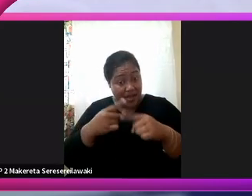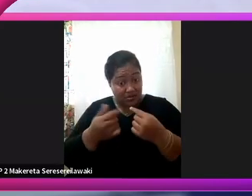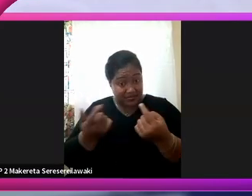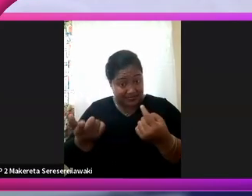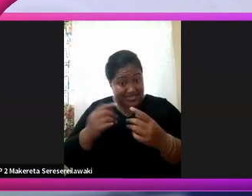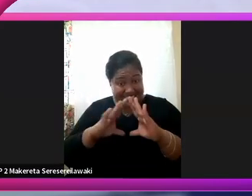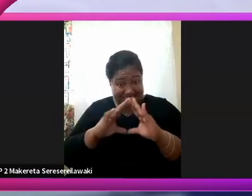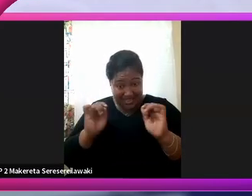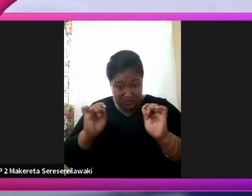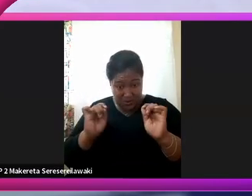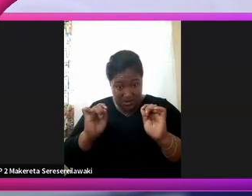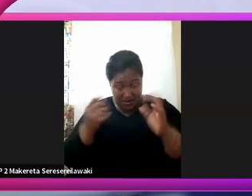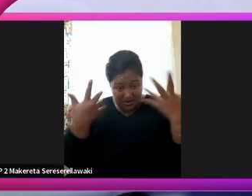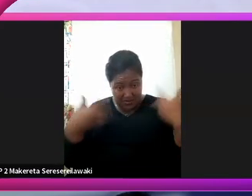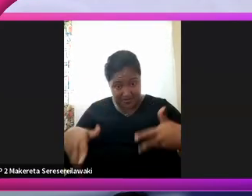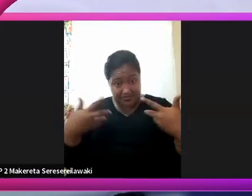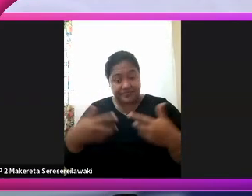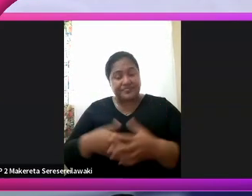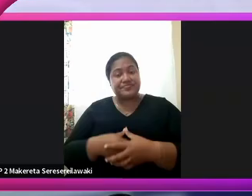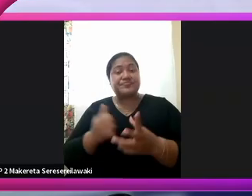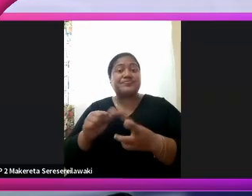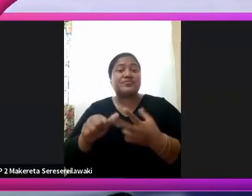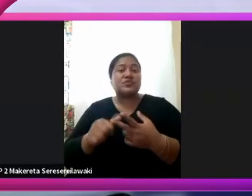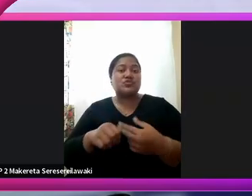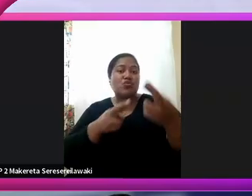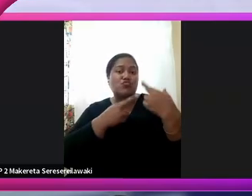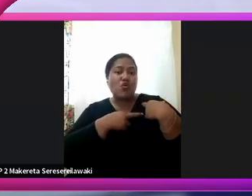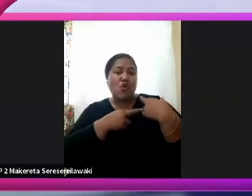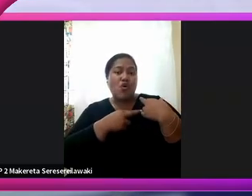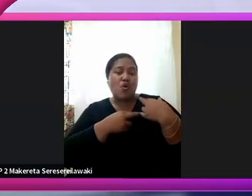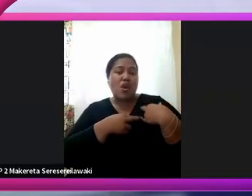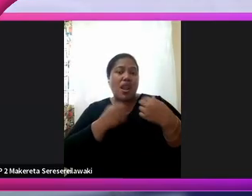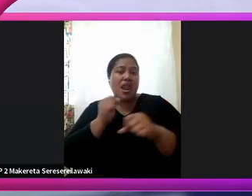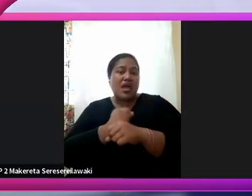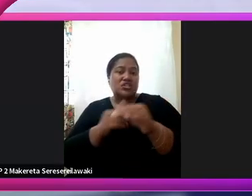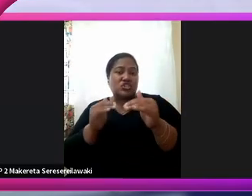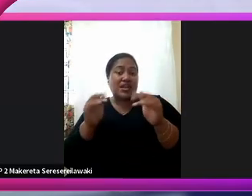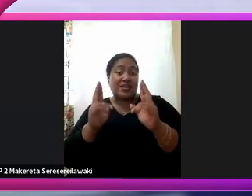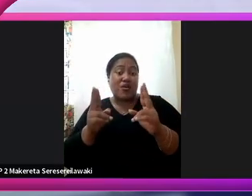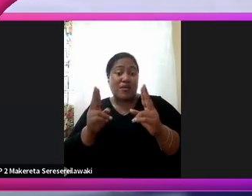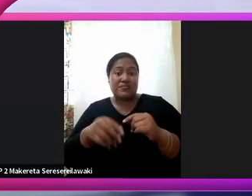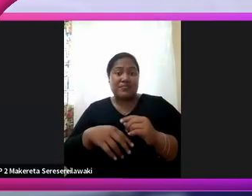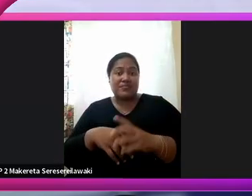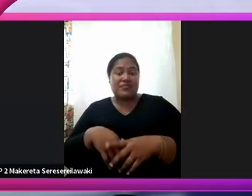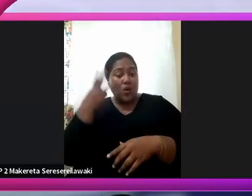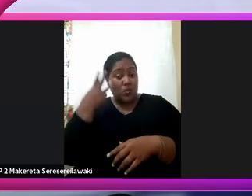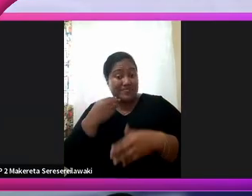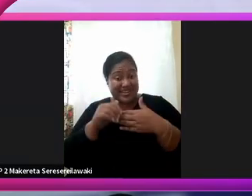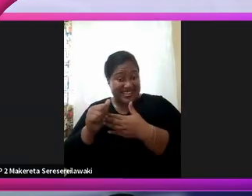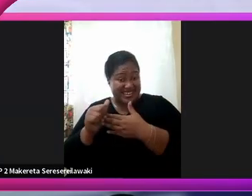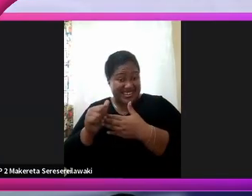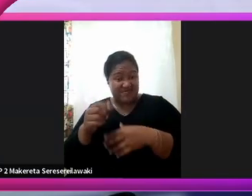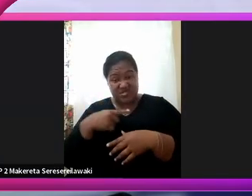the sexuality. Also, the role, gender, and norm that men and women link to fertility. A lot of time we put a